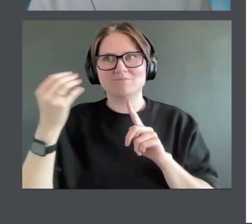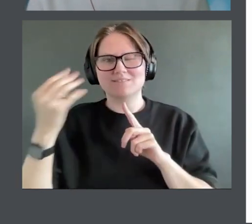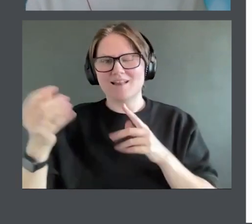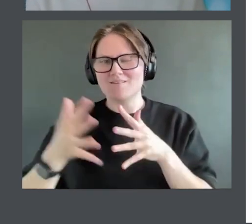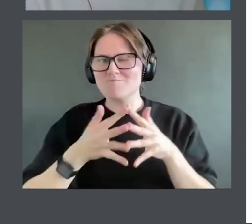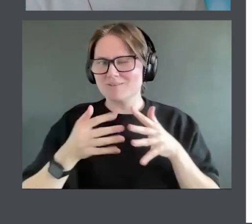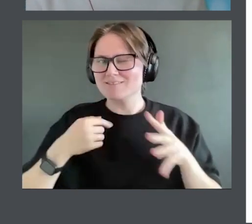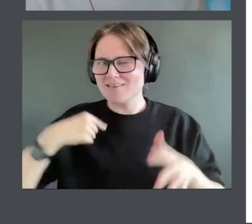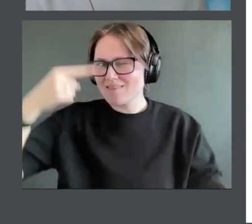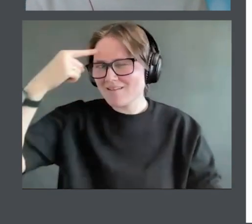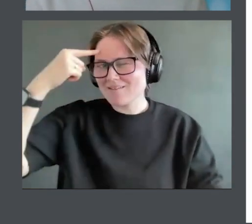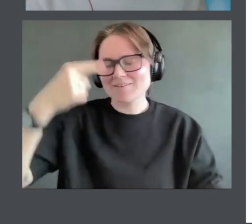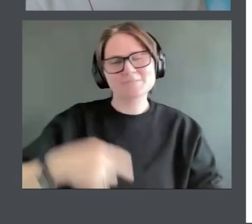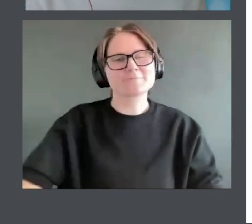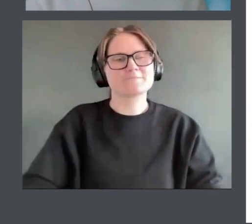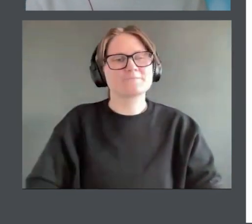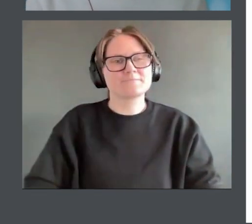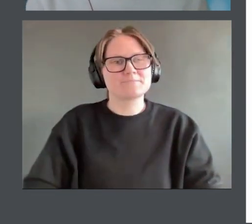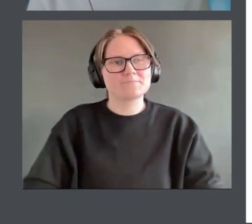States.